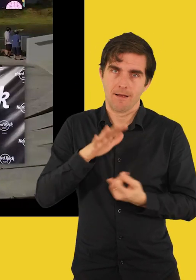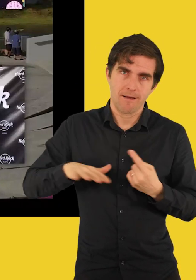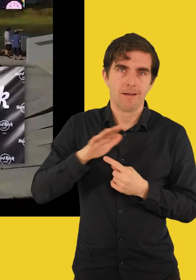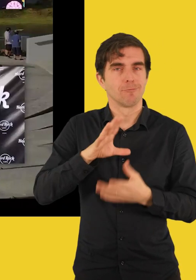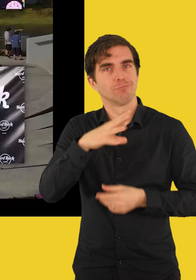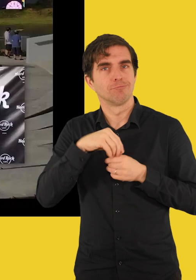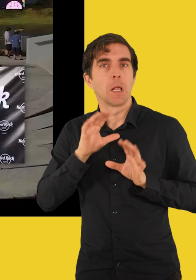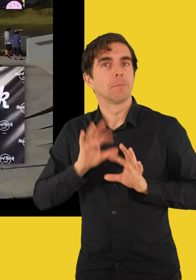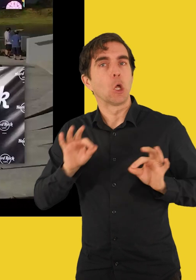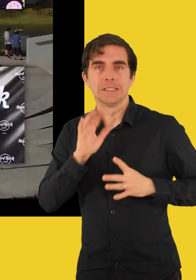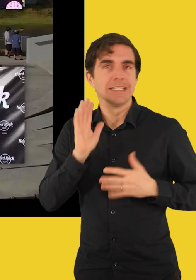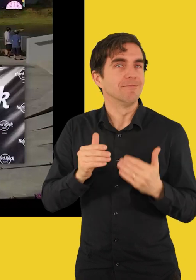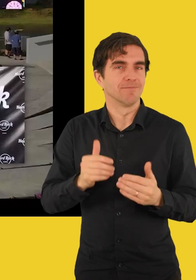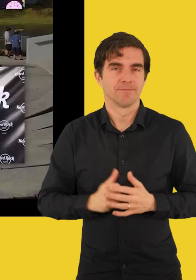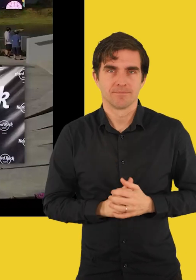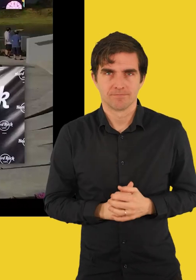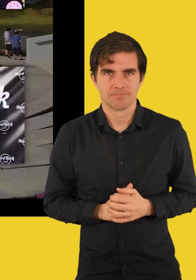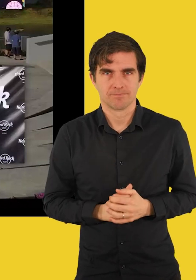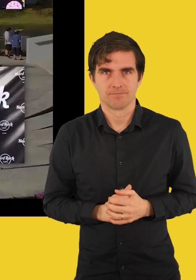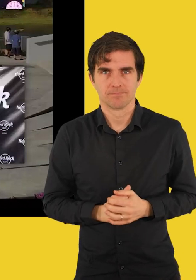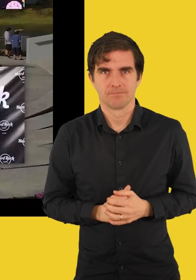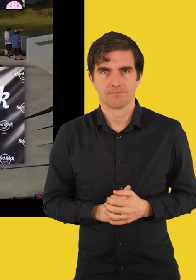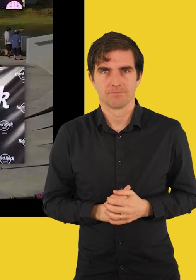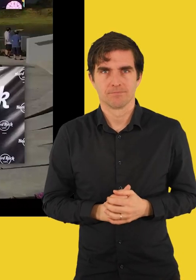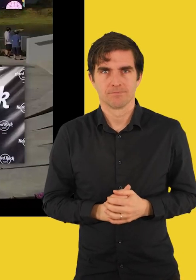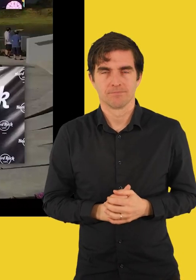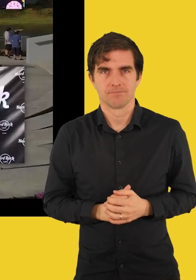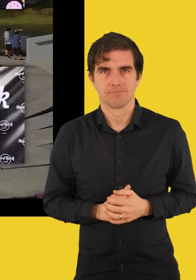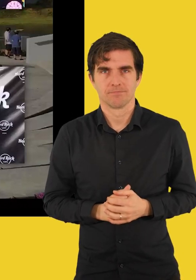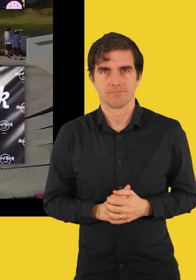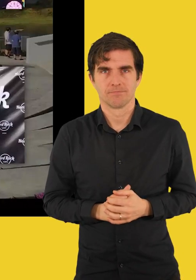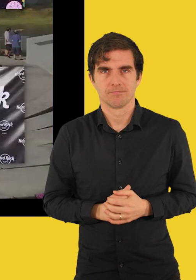vision to have a better life for the citizens of people.